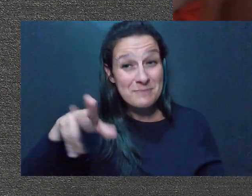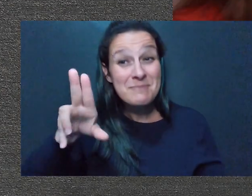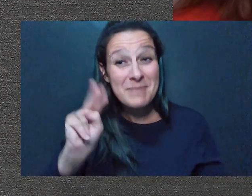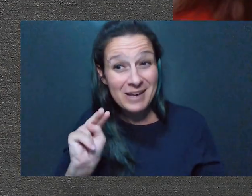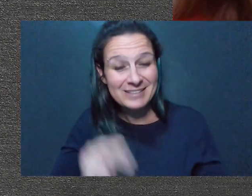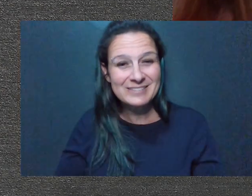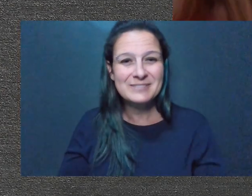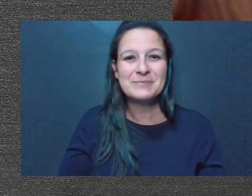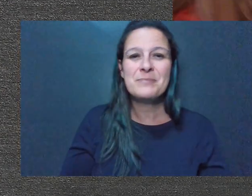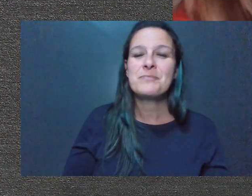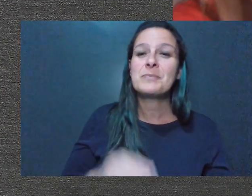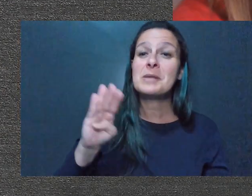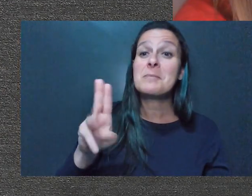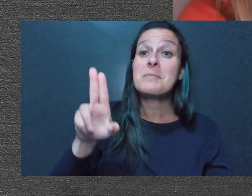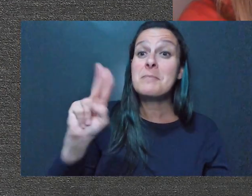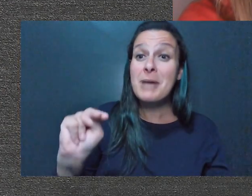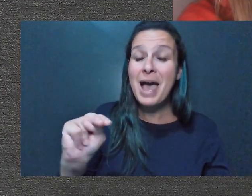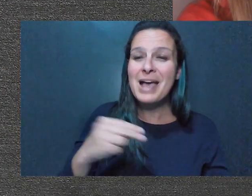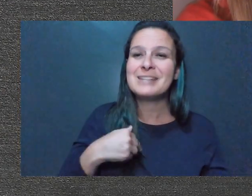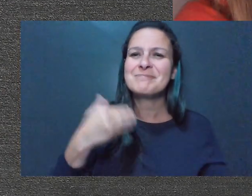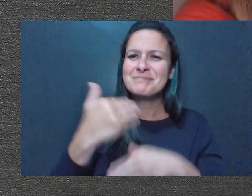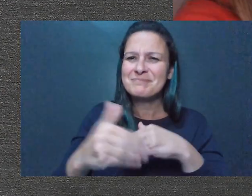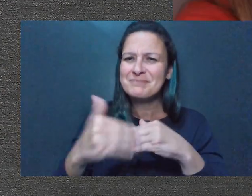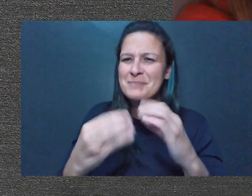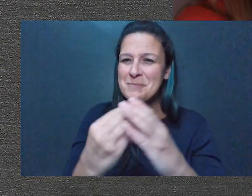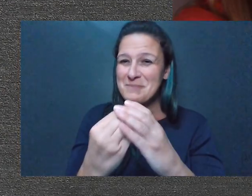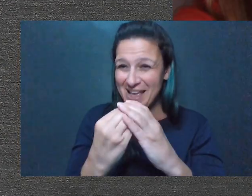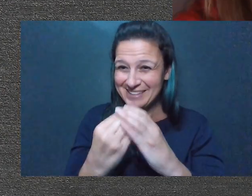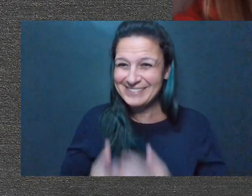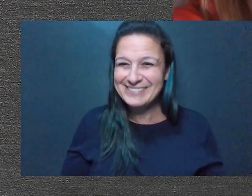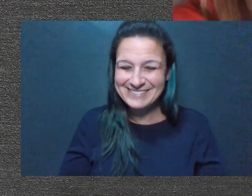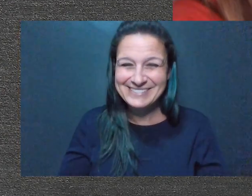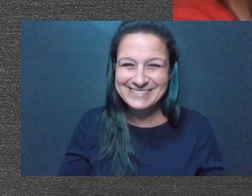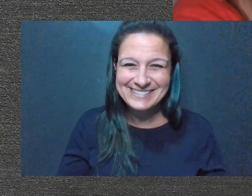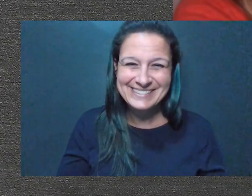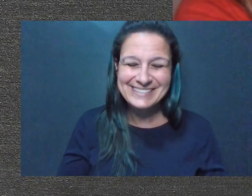pun. Bun, bun.